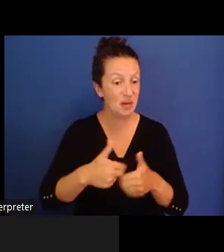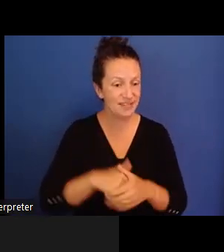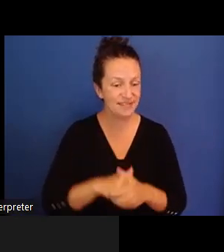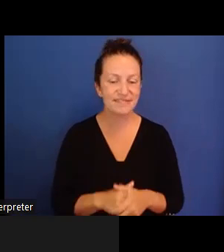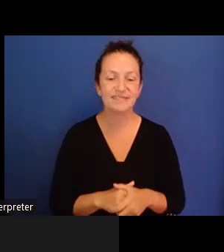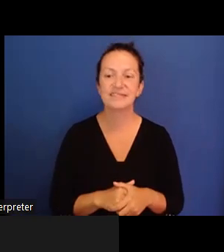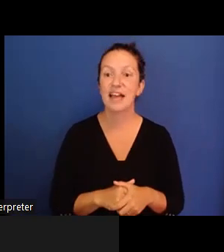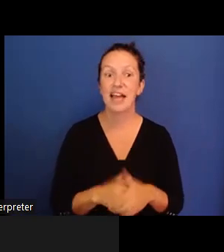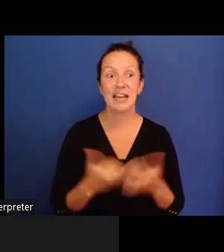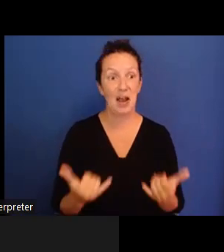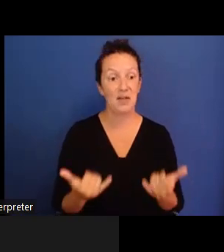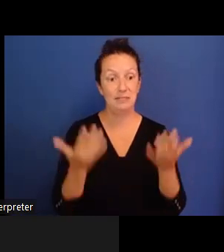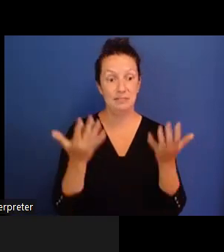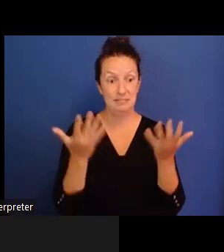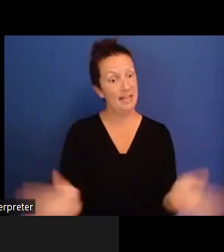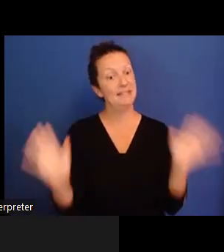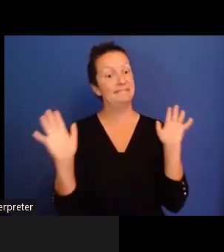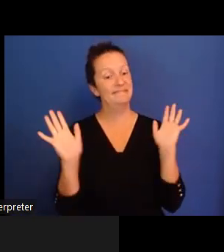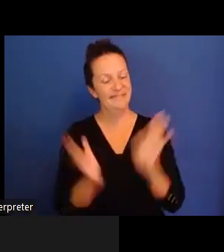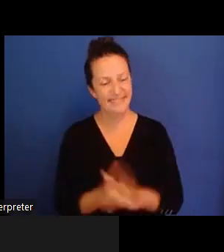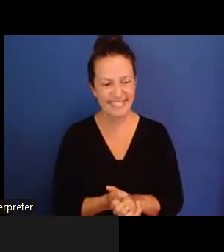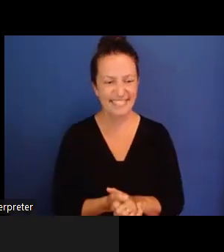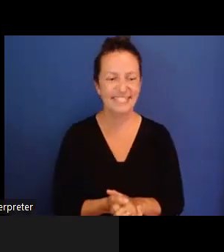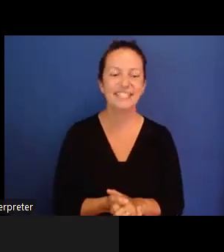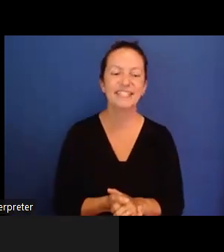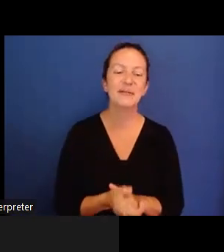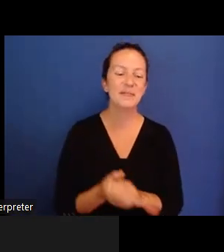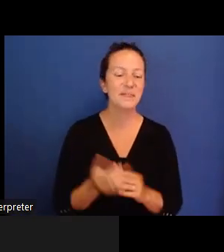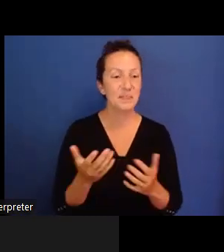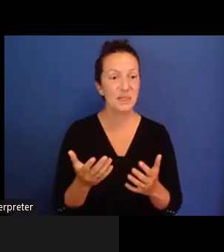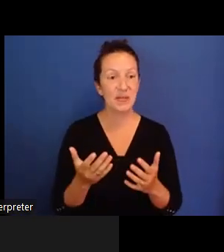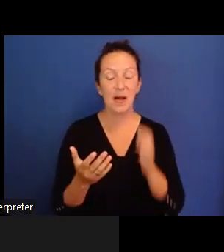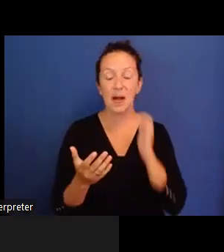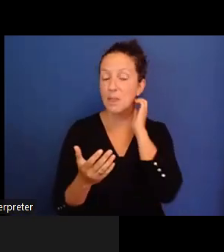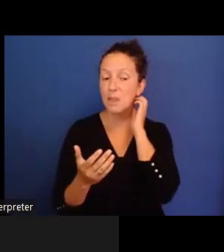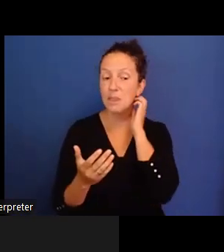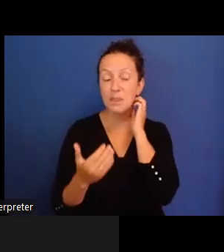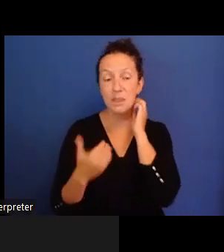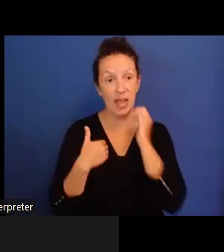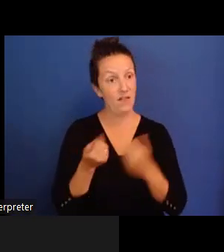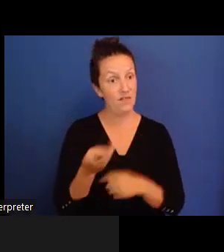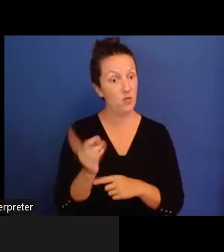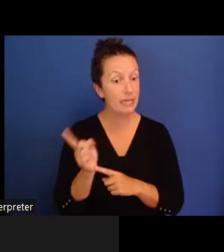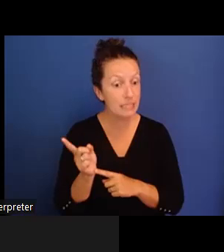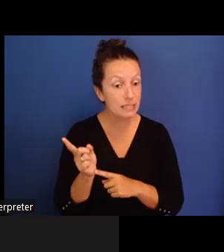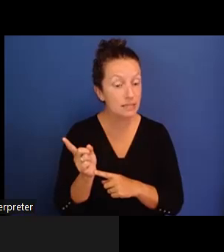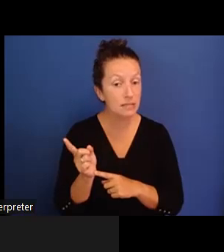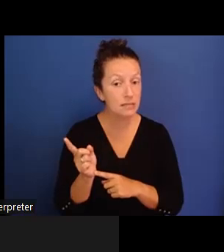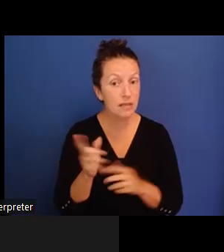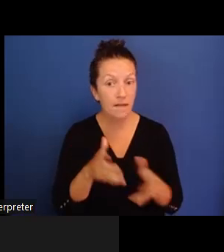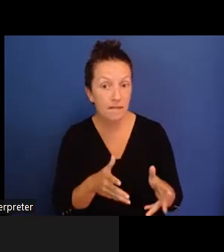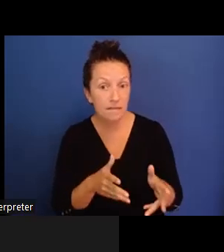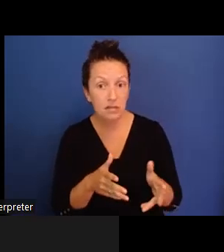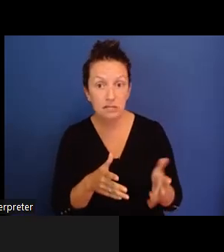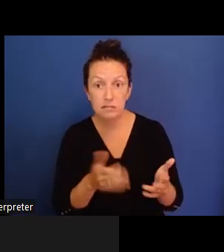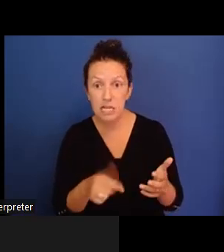we're done. We're but I suppose we do have a few minutes. So if anybody wants